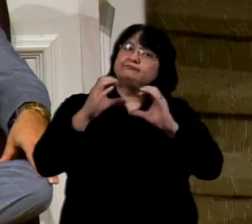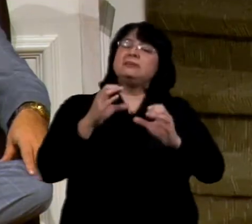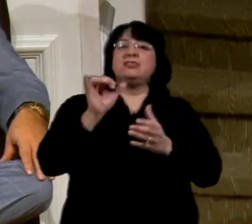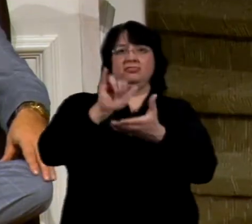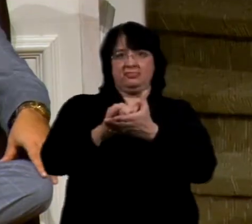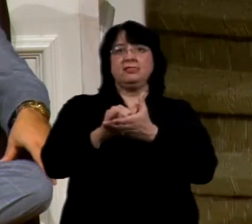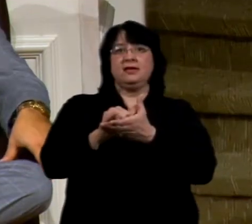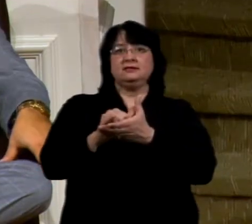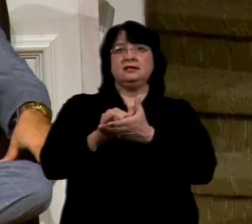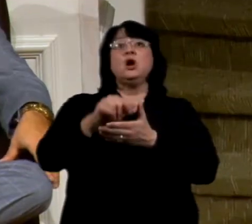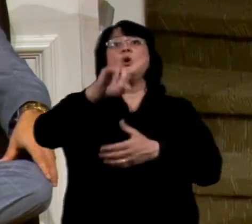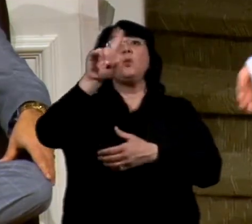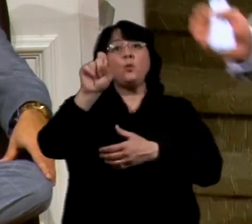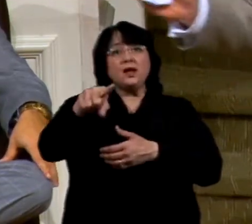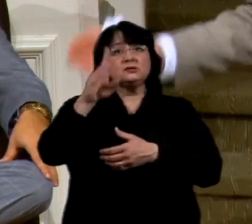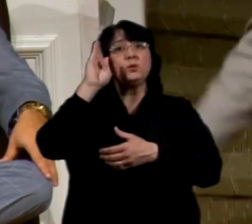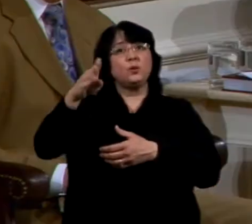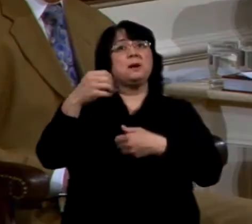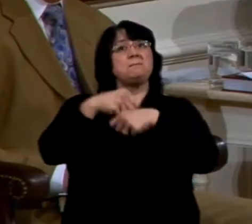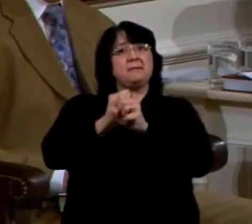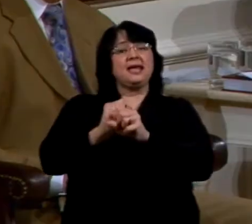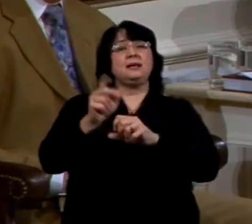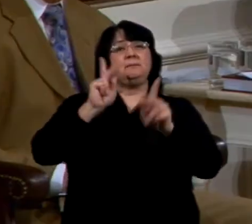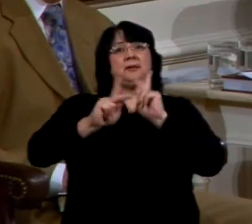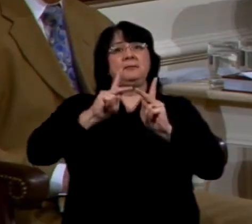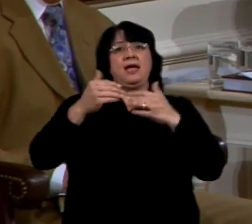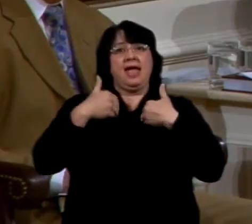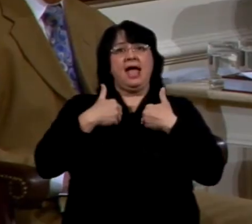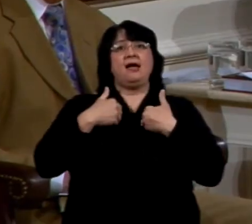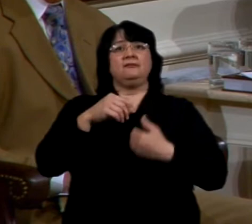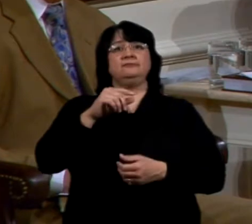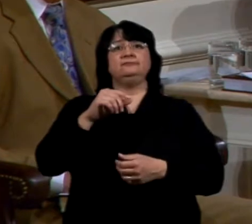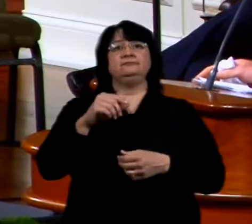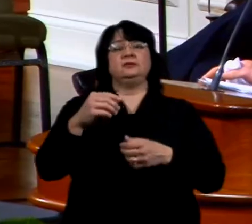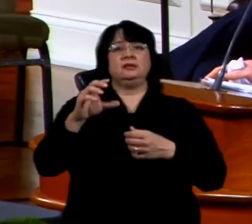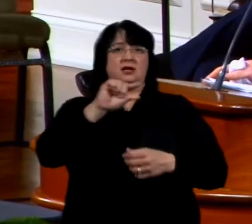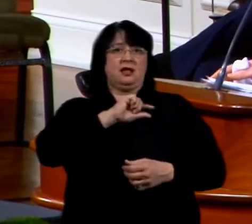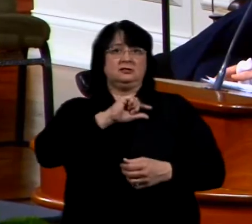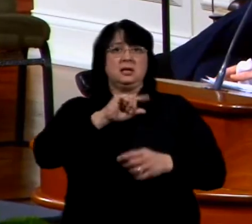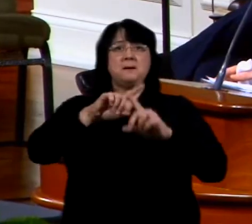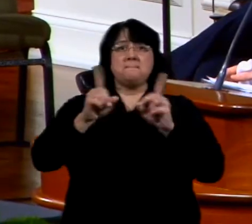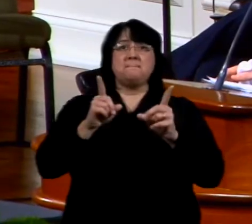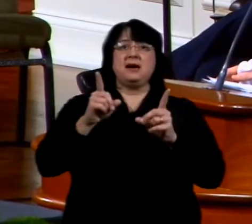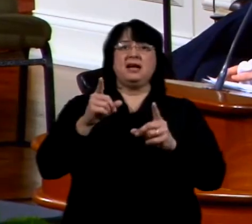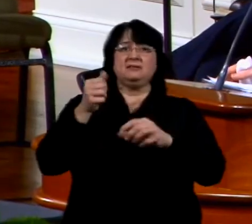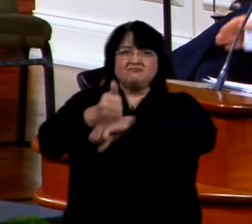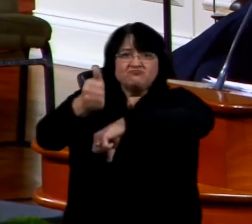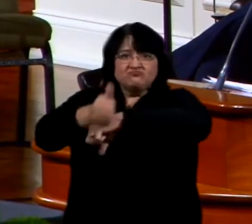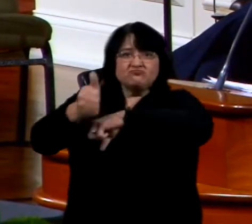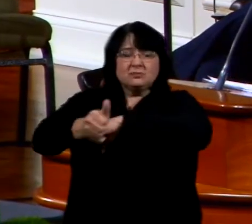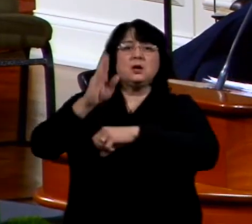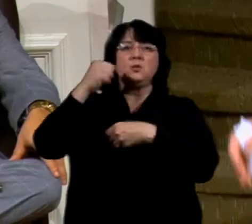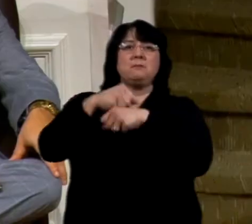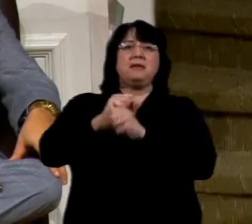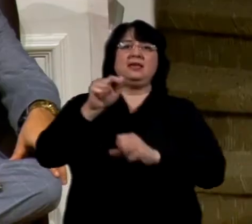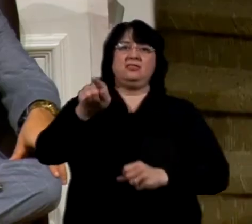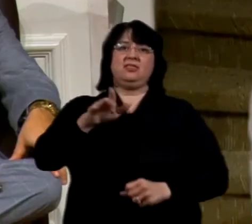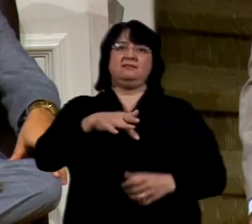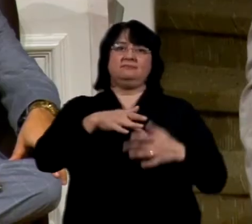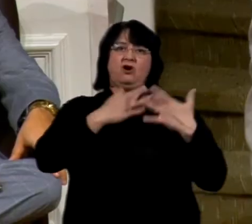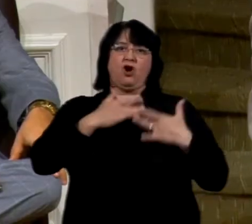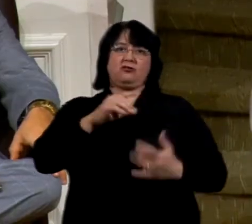always remember, questions stir the conscience, but accusations harden the will. So you want to ask